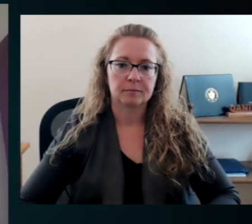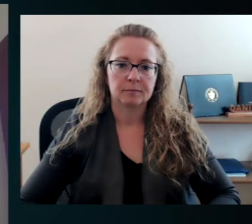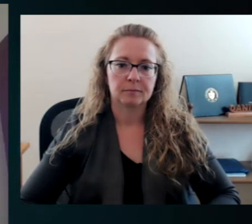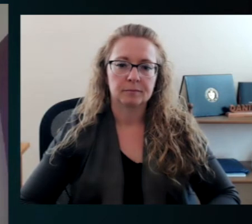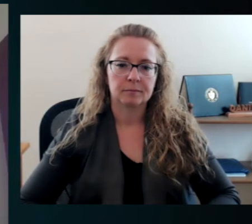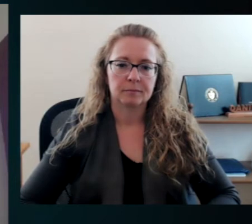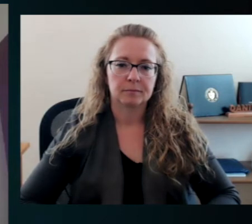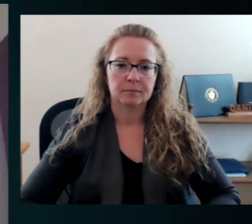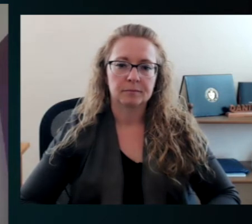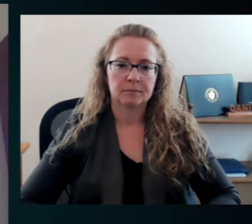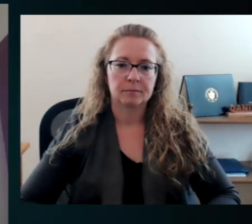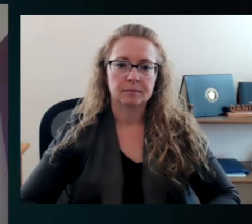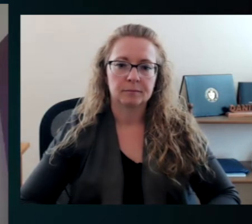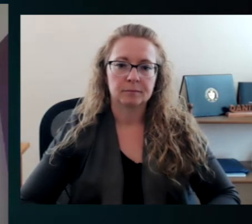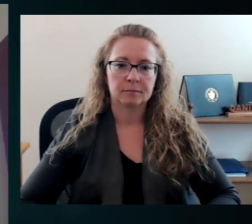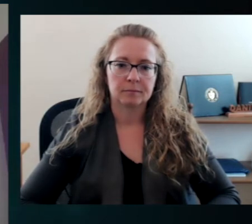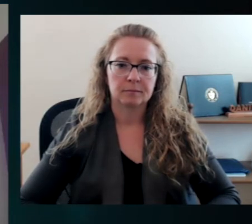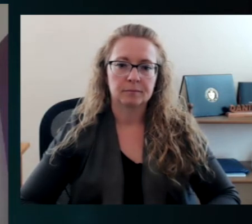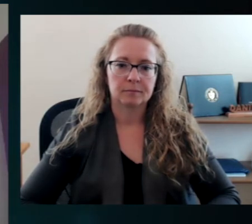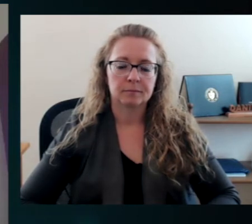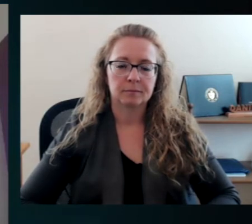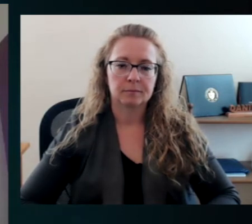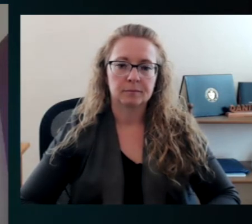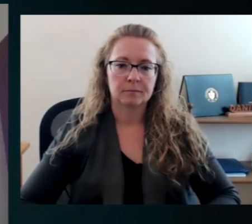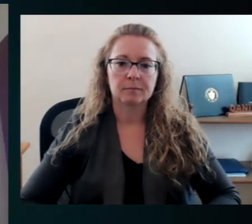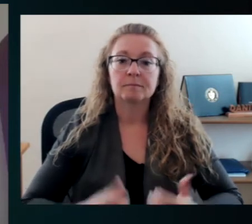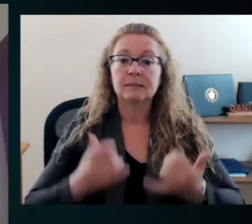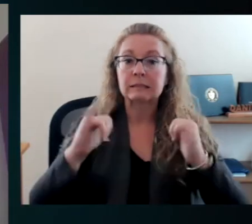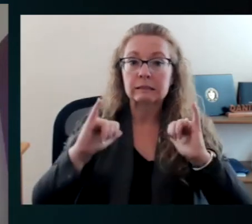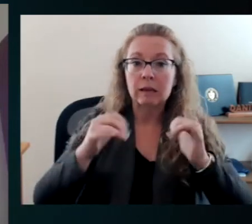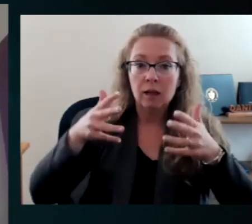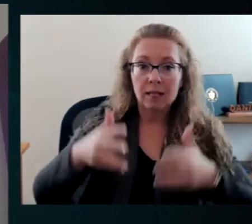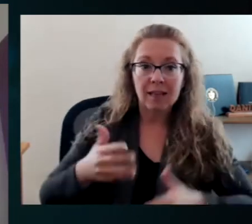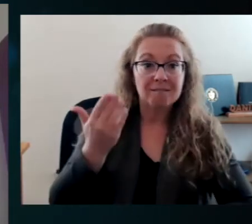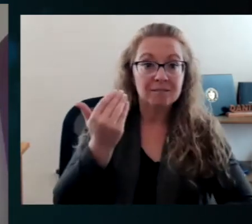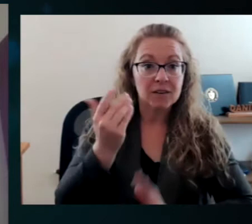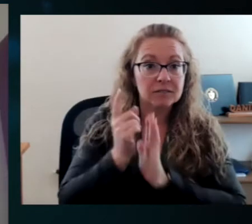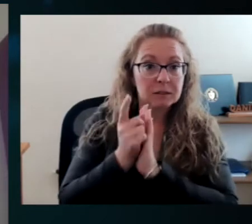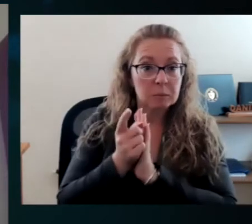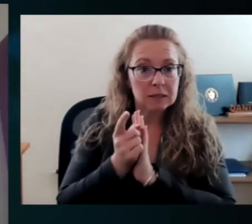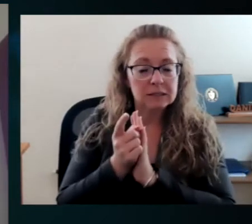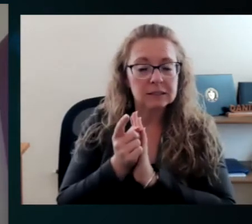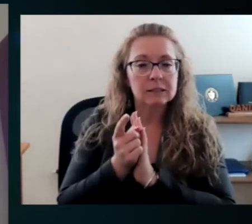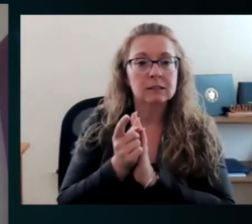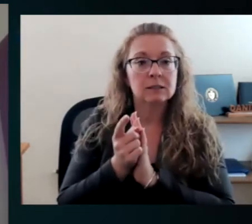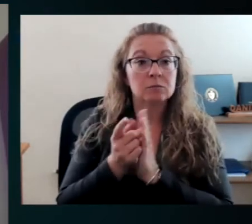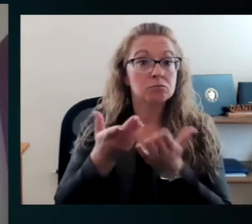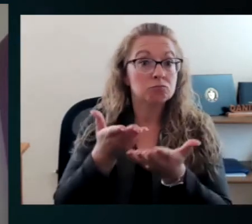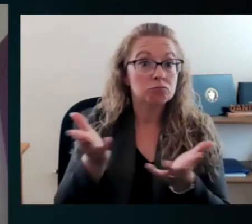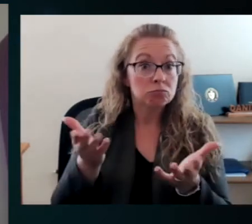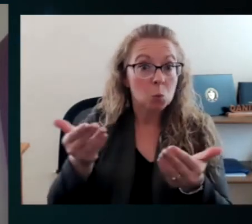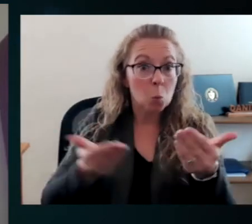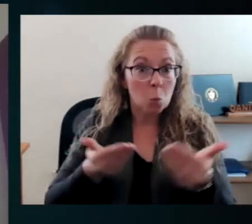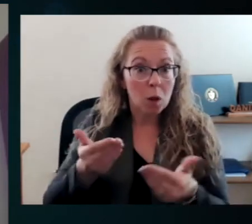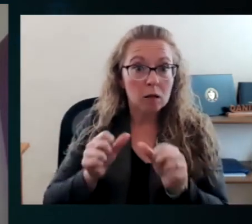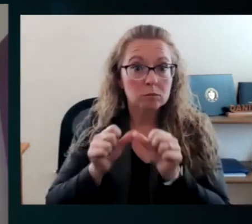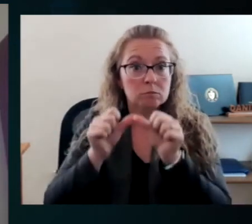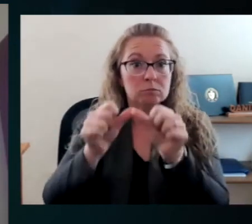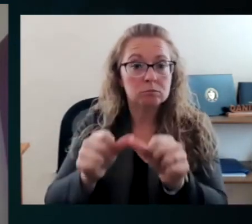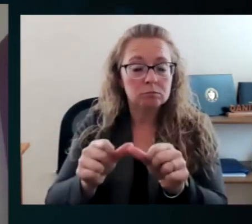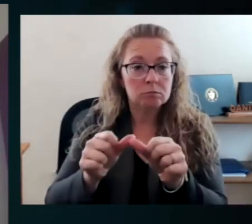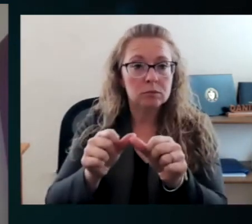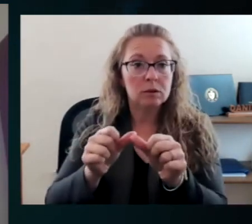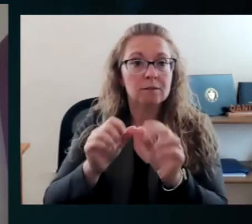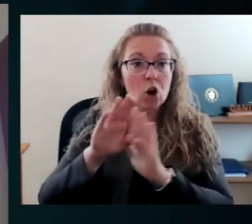While we still have 15 minutes of recorded time, I'd like to remind everyone that you are welcome to stay around for another half an hour in